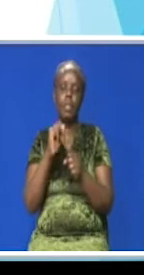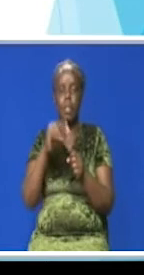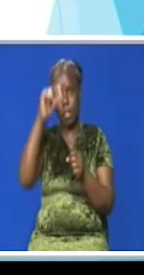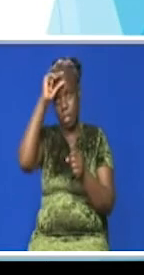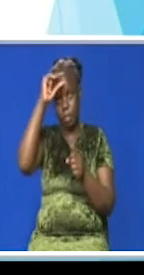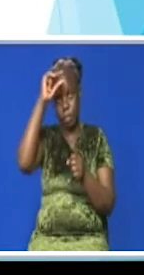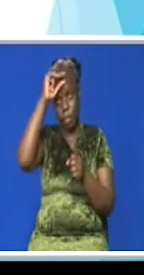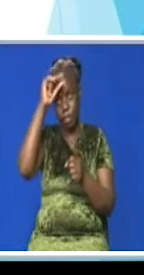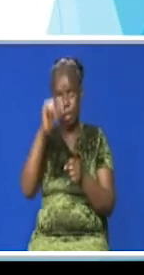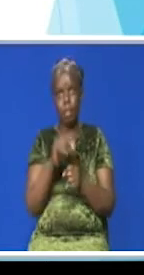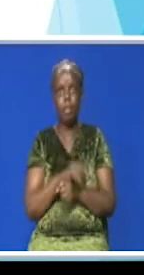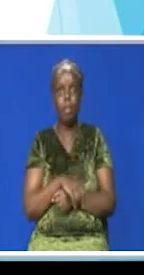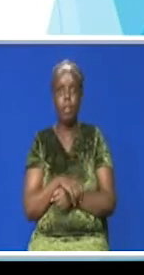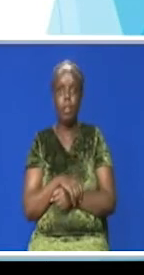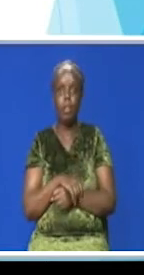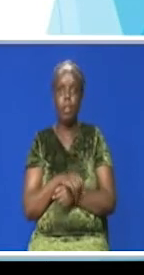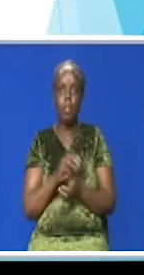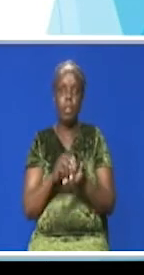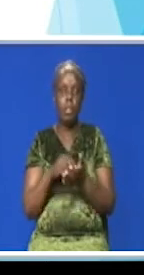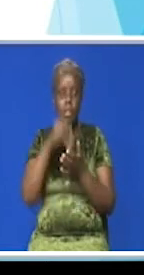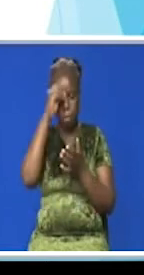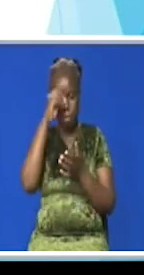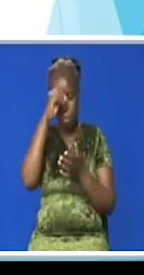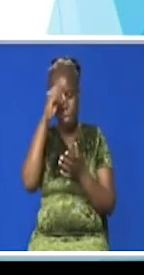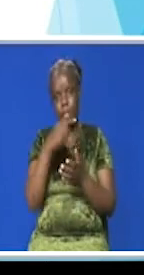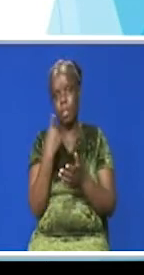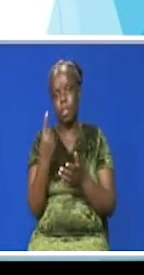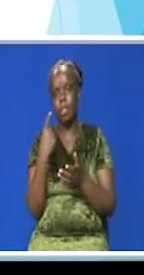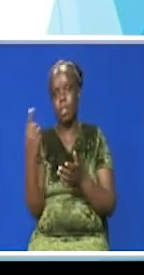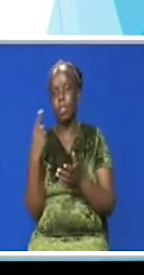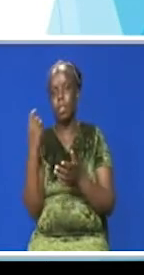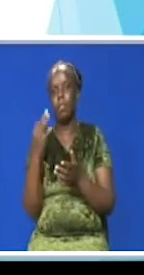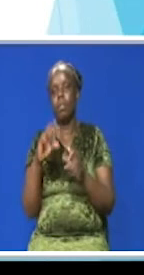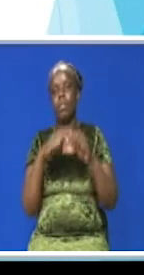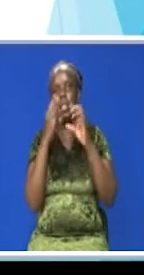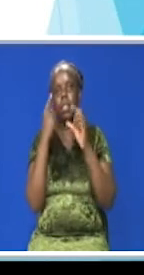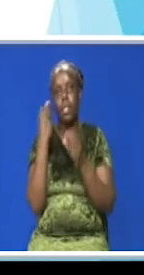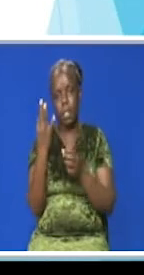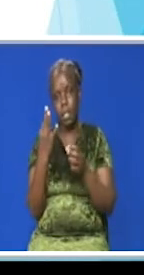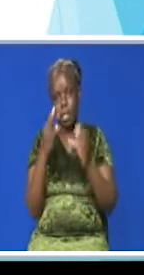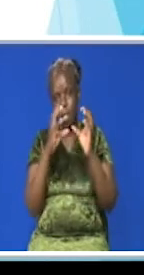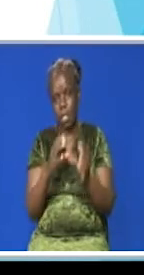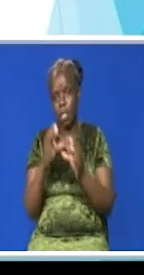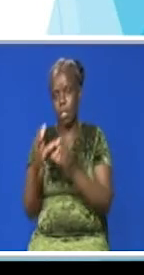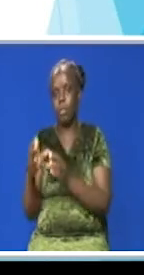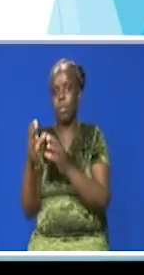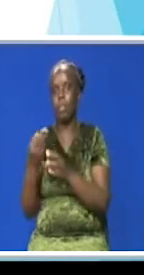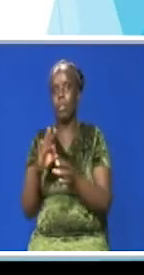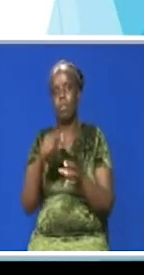government. Now, let us look at each of these 3 categories of